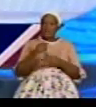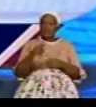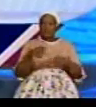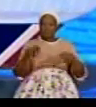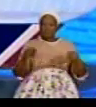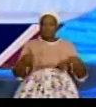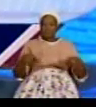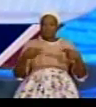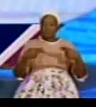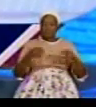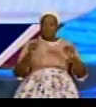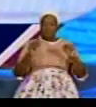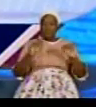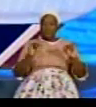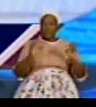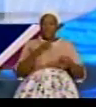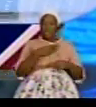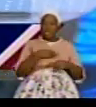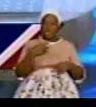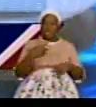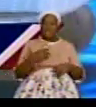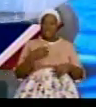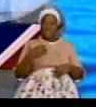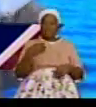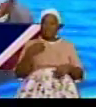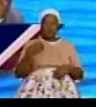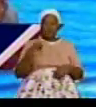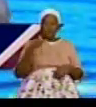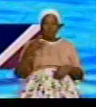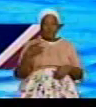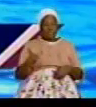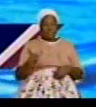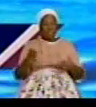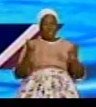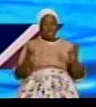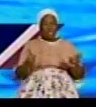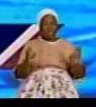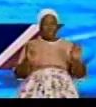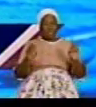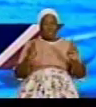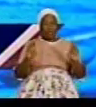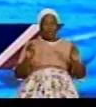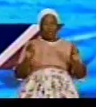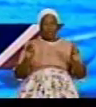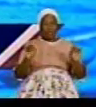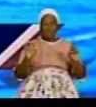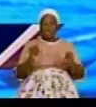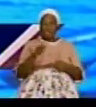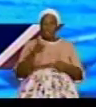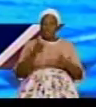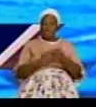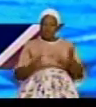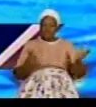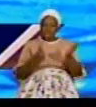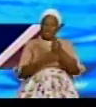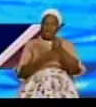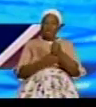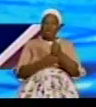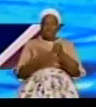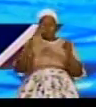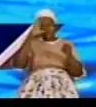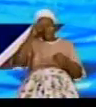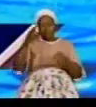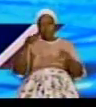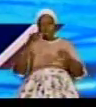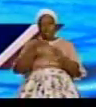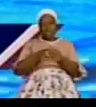the Herodians to catch him in his word. Look at